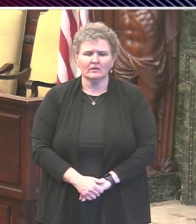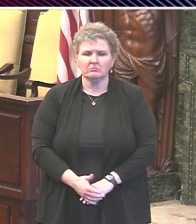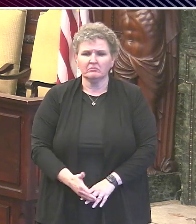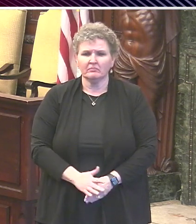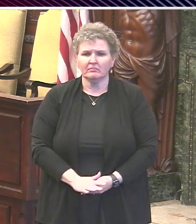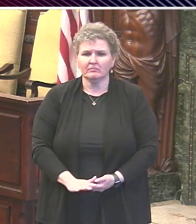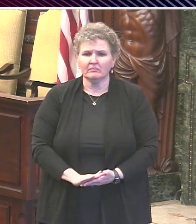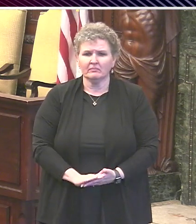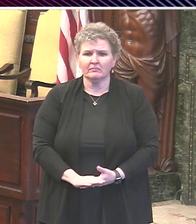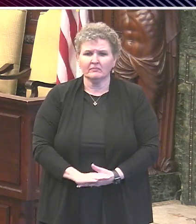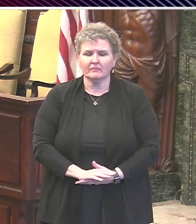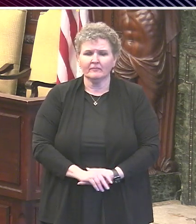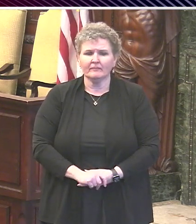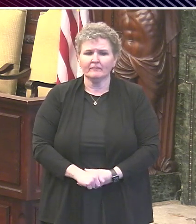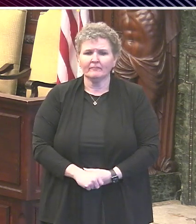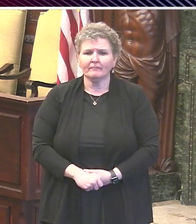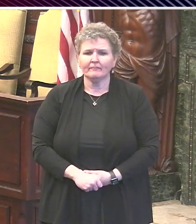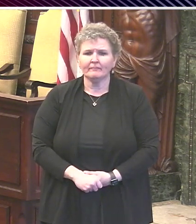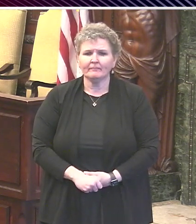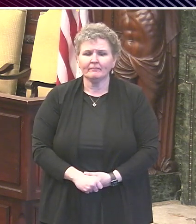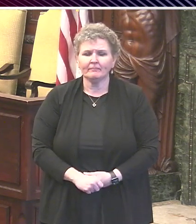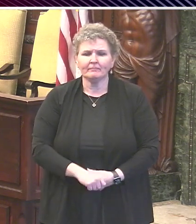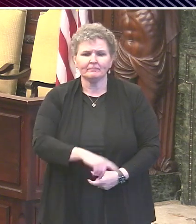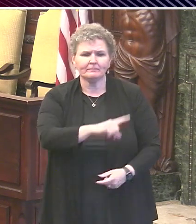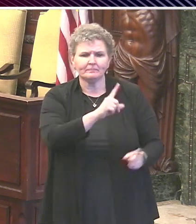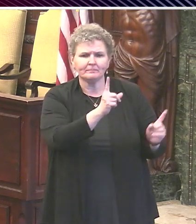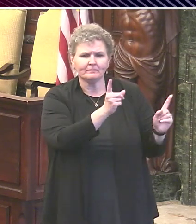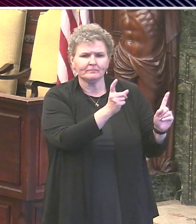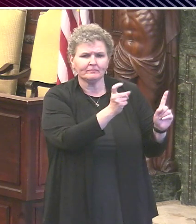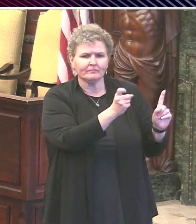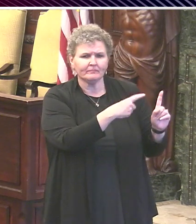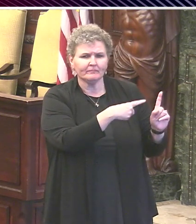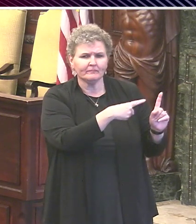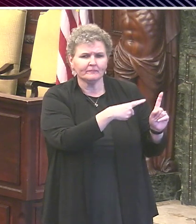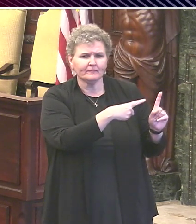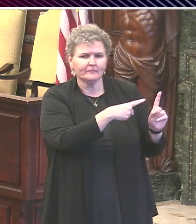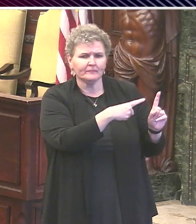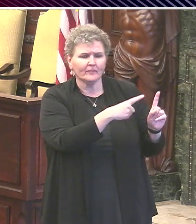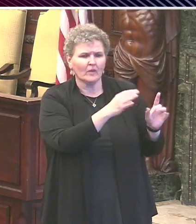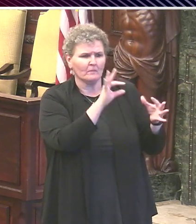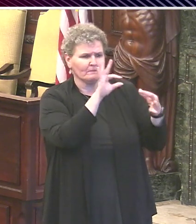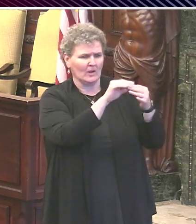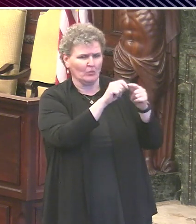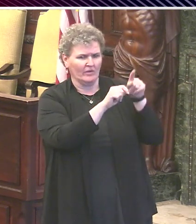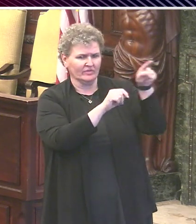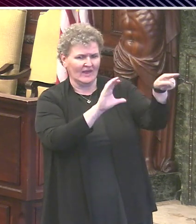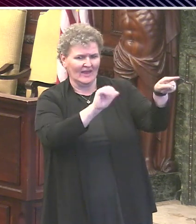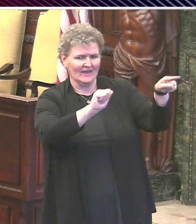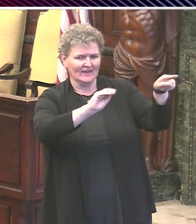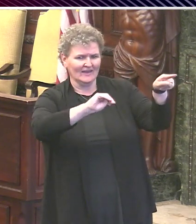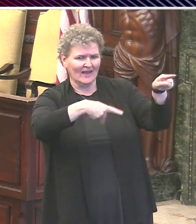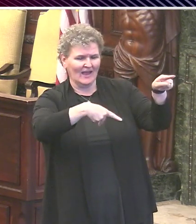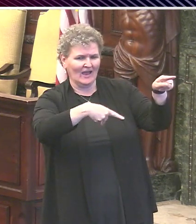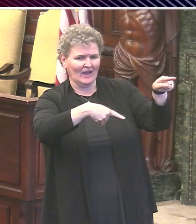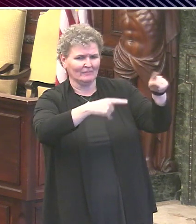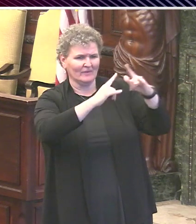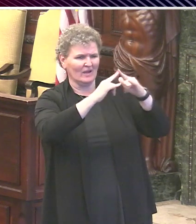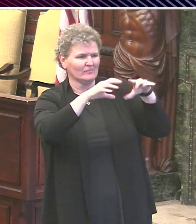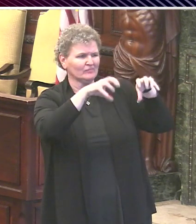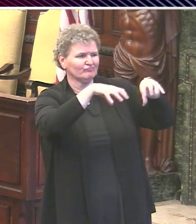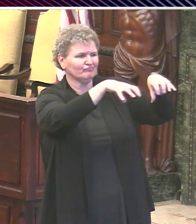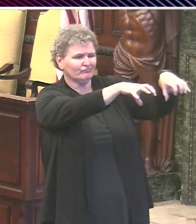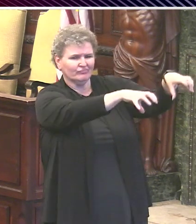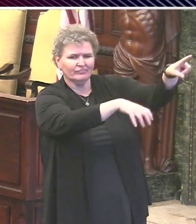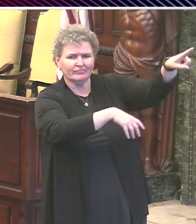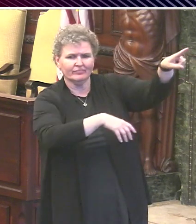Están preocupados están ellos. The questions have to do with COVID and also with the encampment. And the question has to deal, given that the governor is concerned about